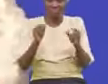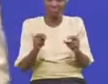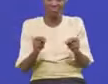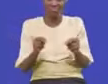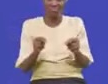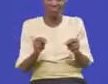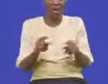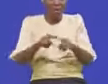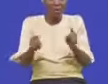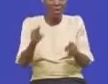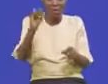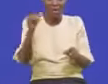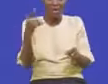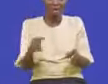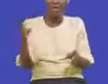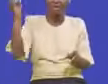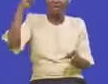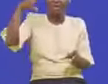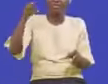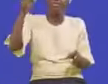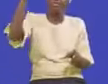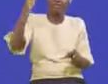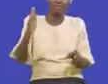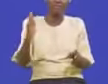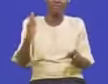By the grace of God.